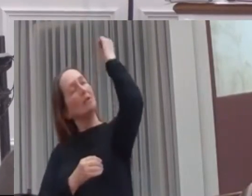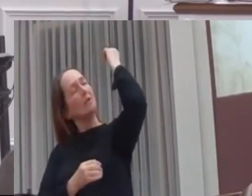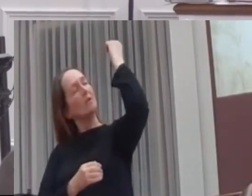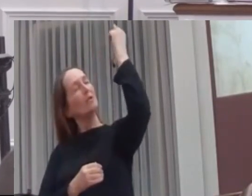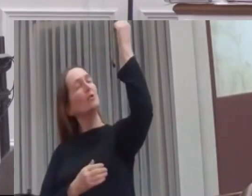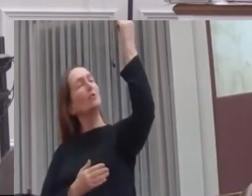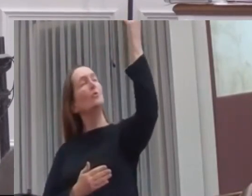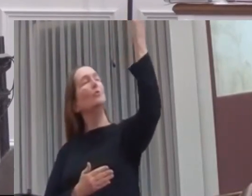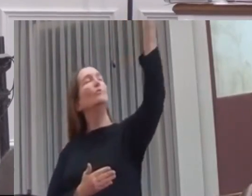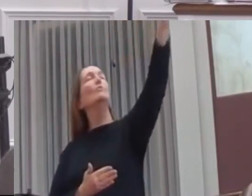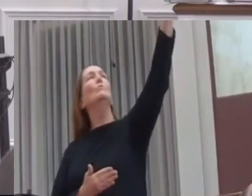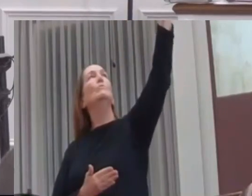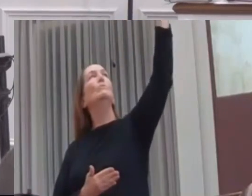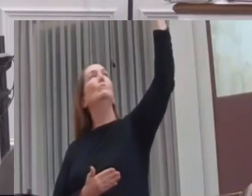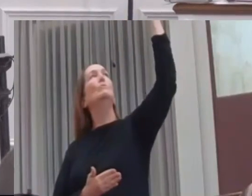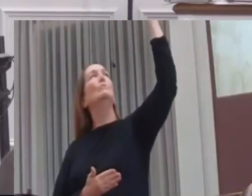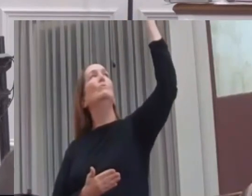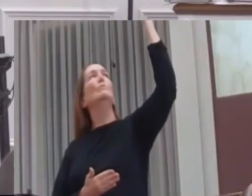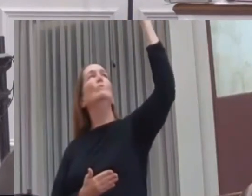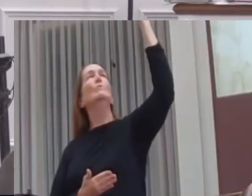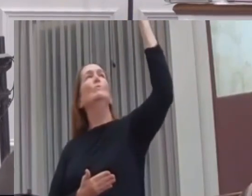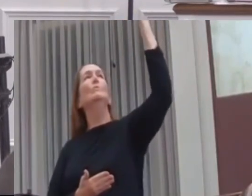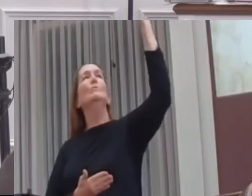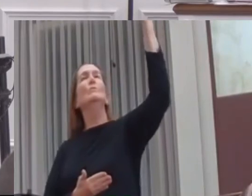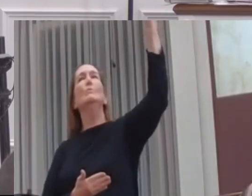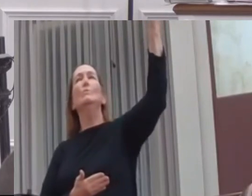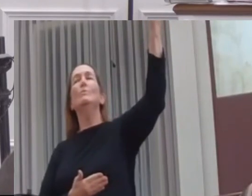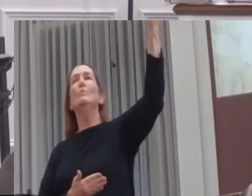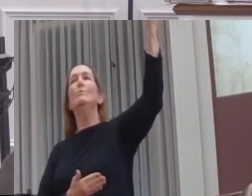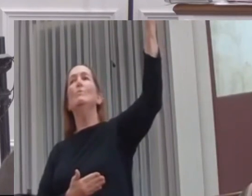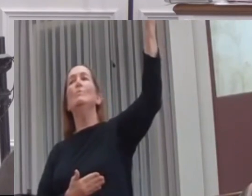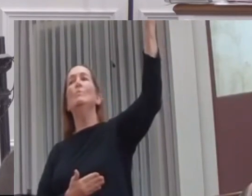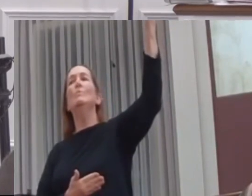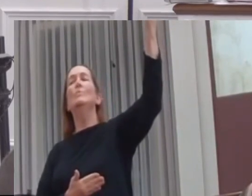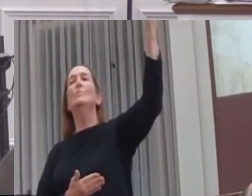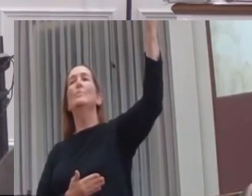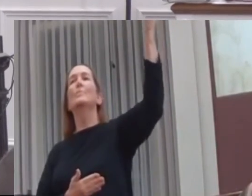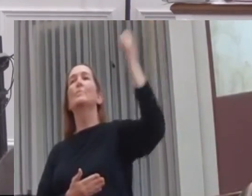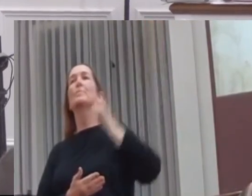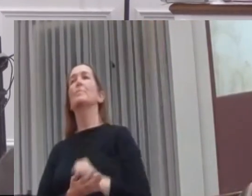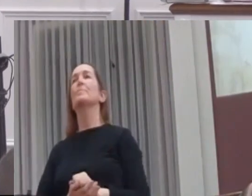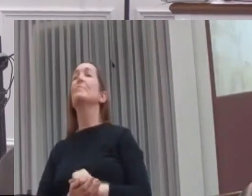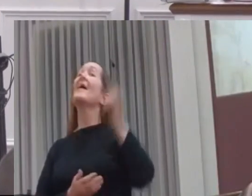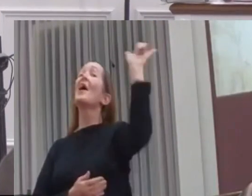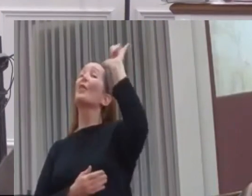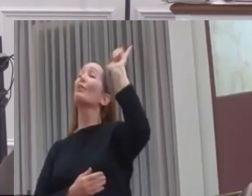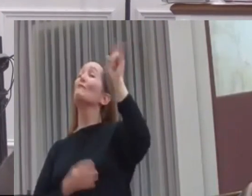to the promise I have in you.